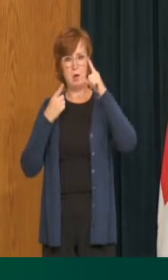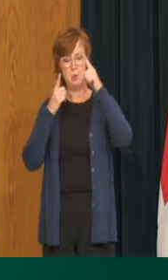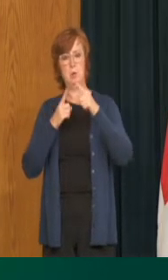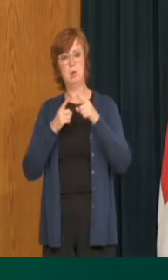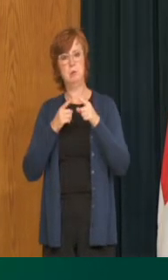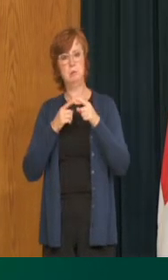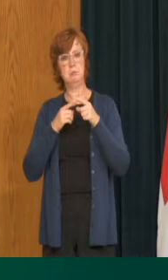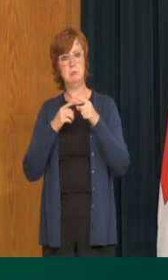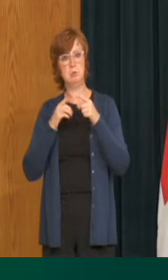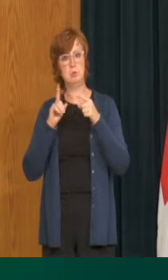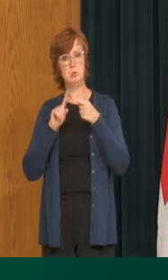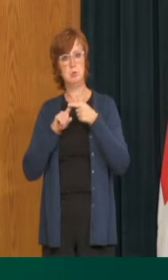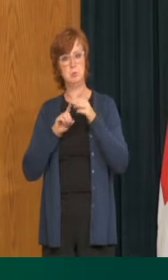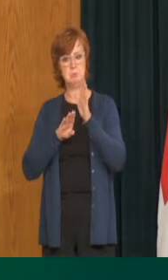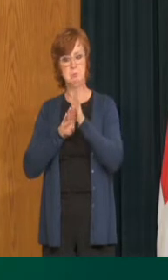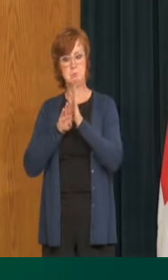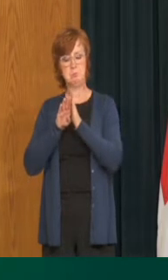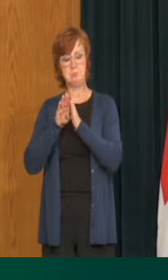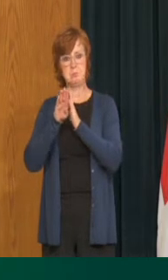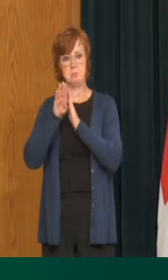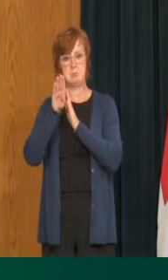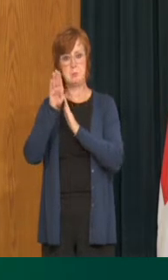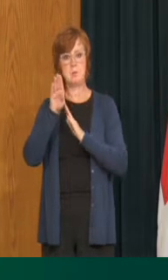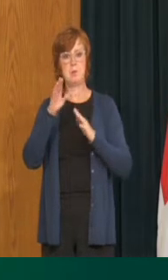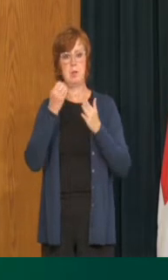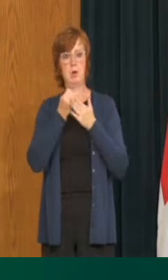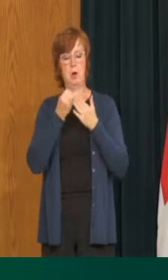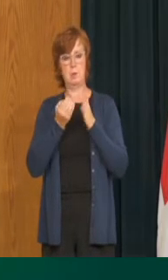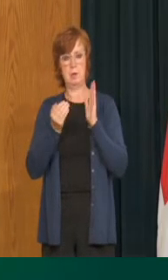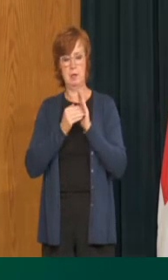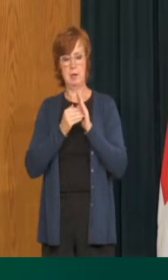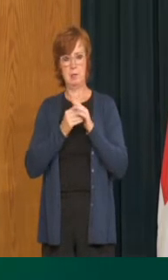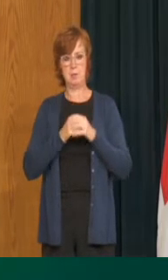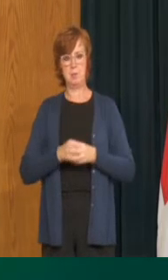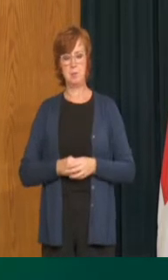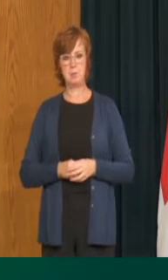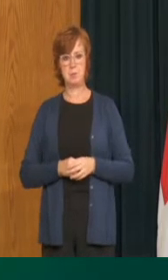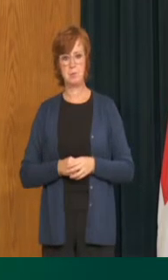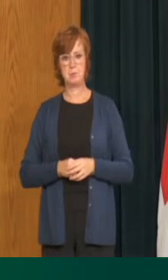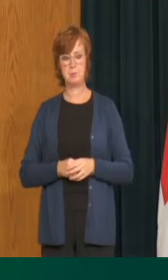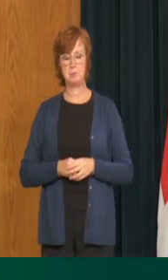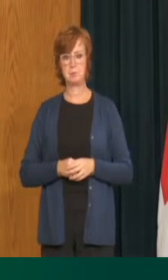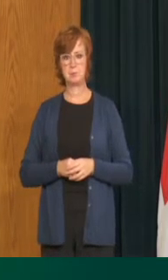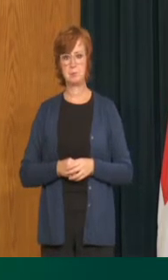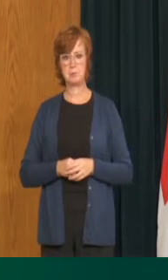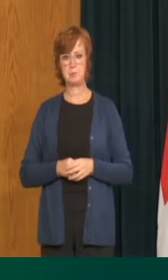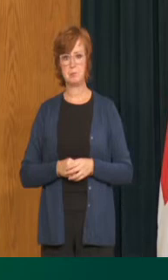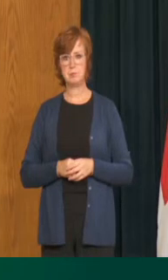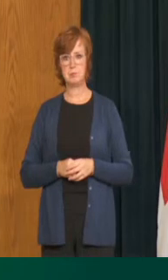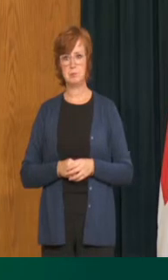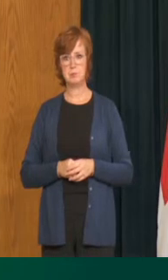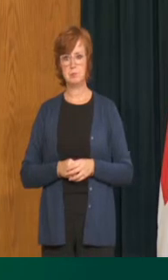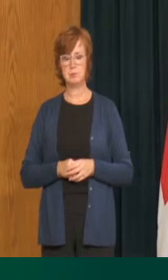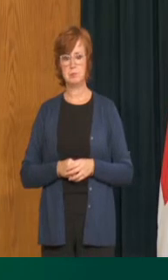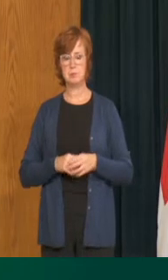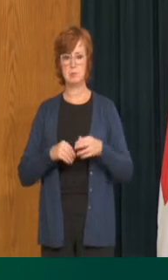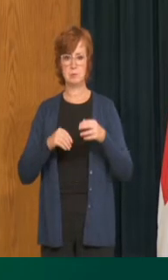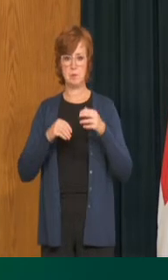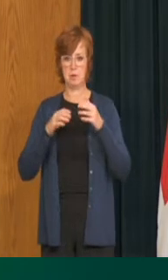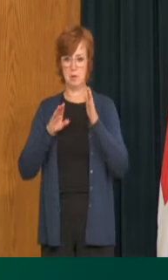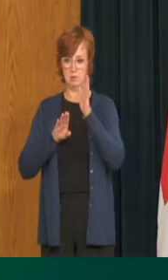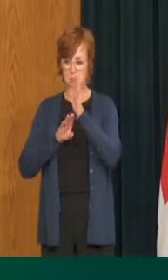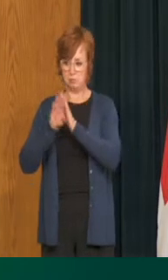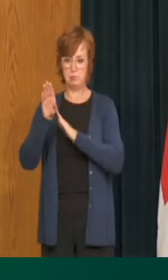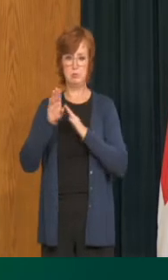best positioned in this province within the industries that are our source wealth creators, how are we best positioned to ensure that we can then grow from